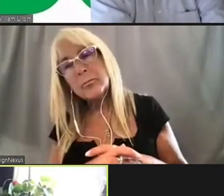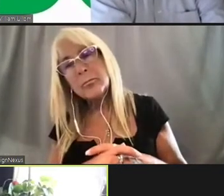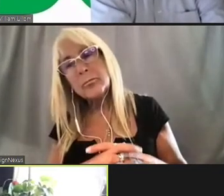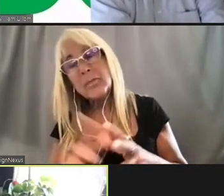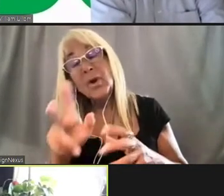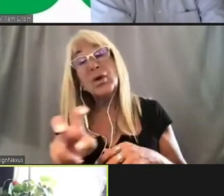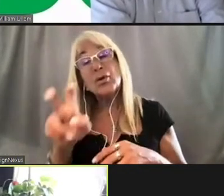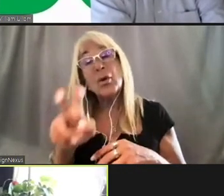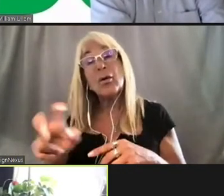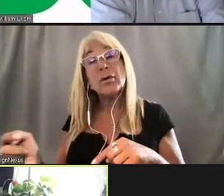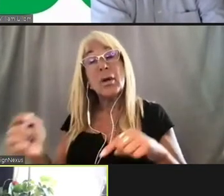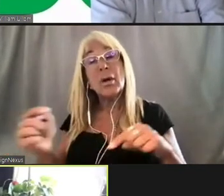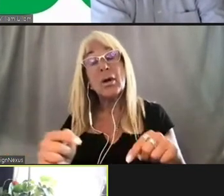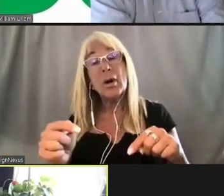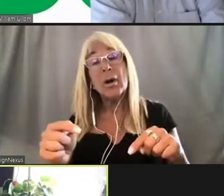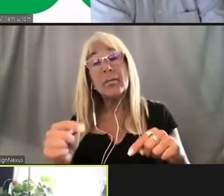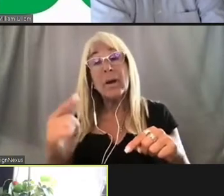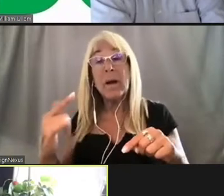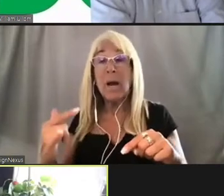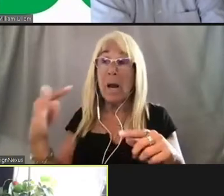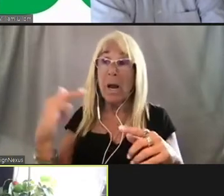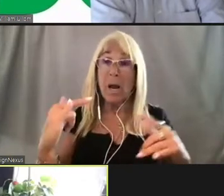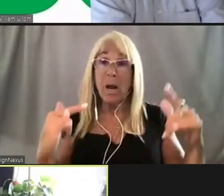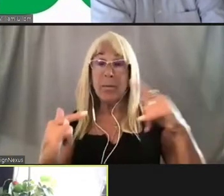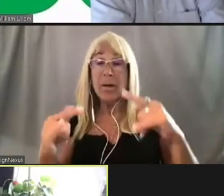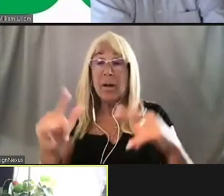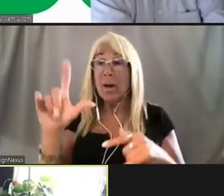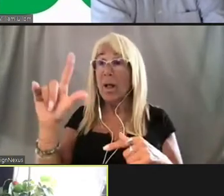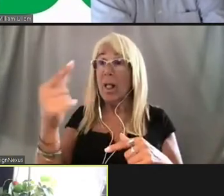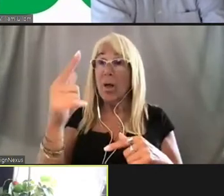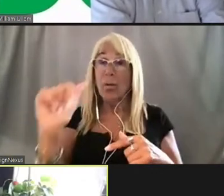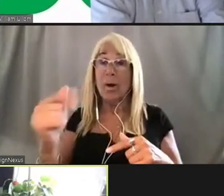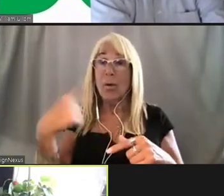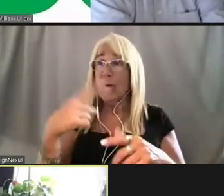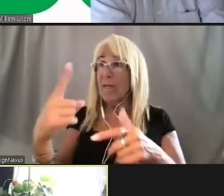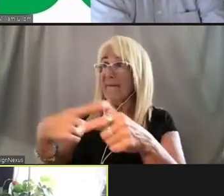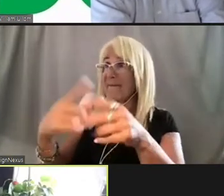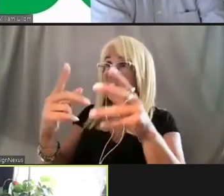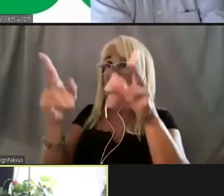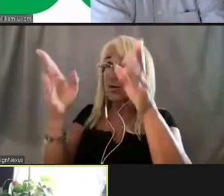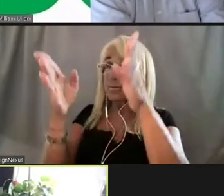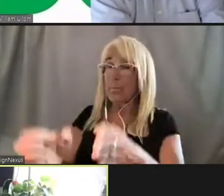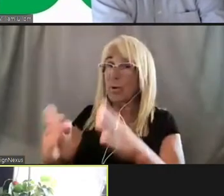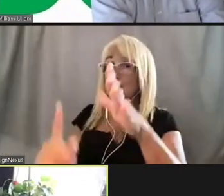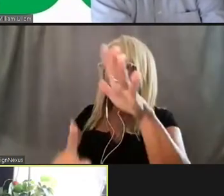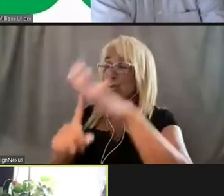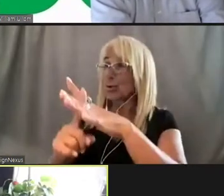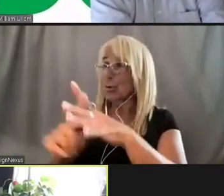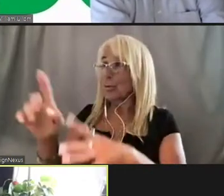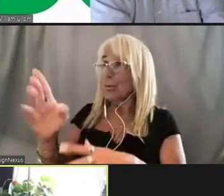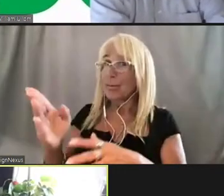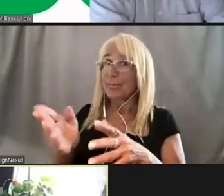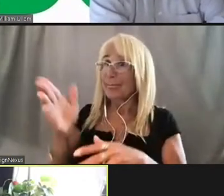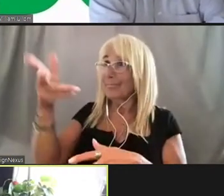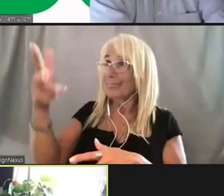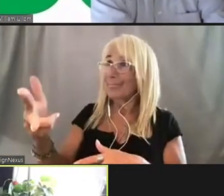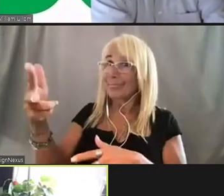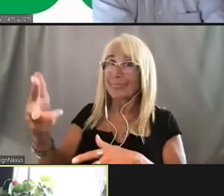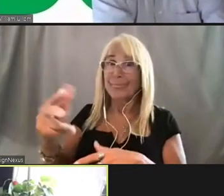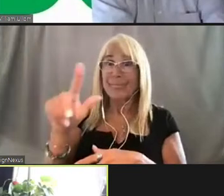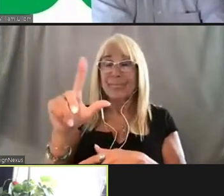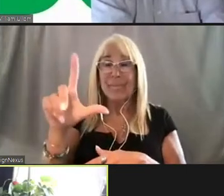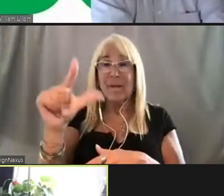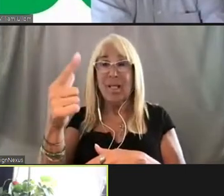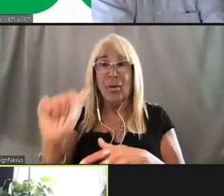country instead of the airplane JFK and lagoria we agreed we're the first degree then so we don't we cannot afford to have